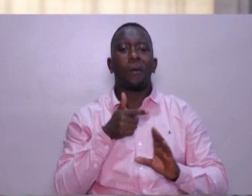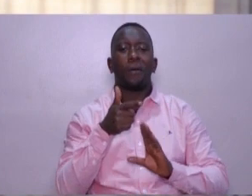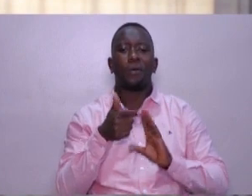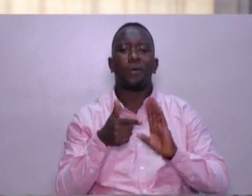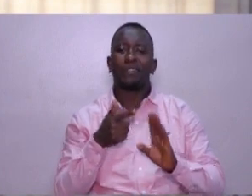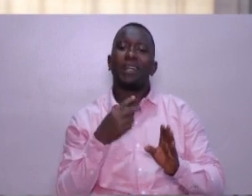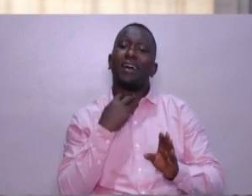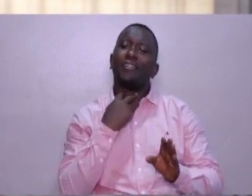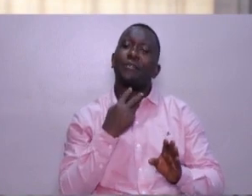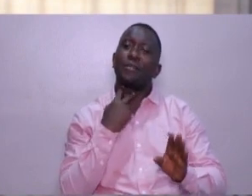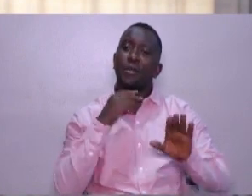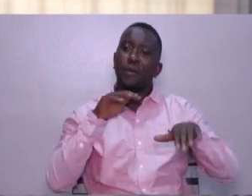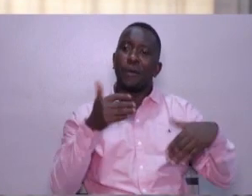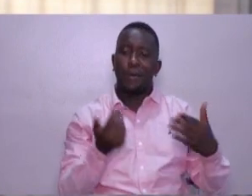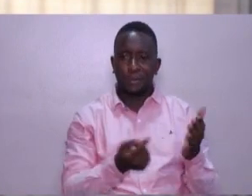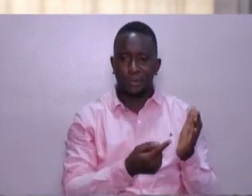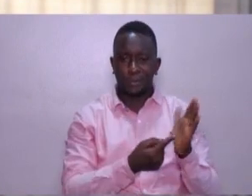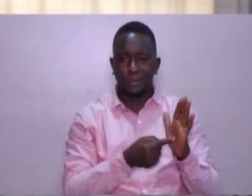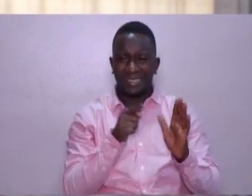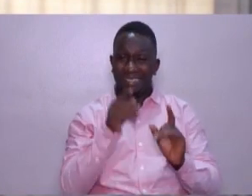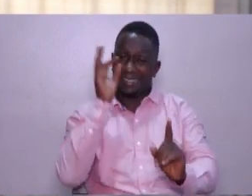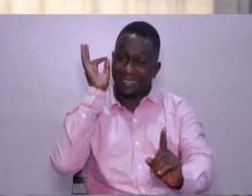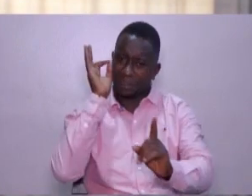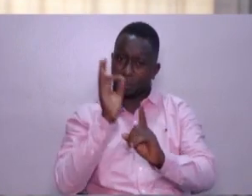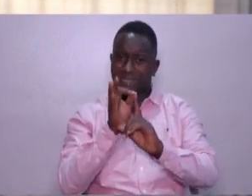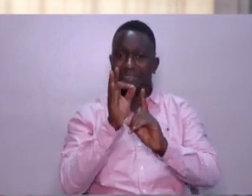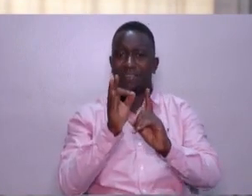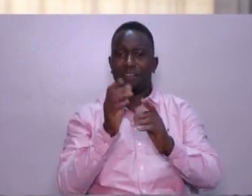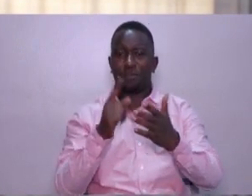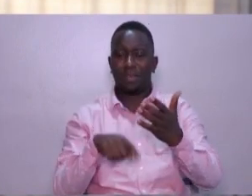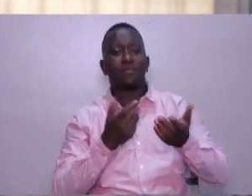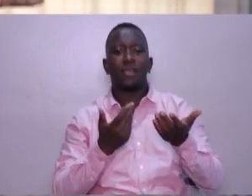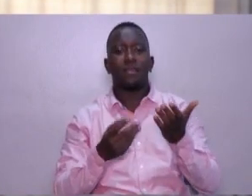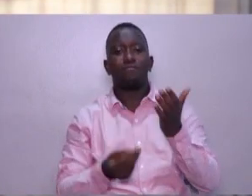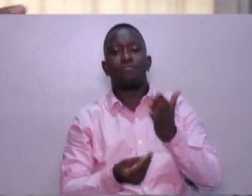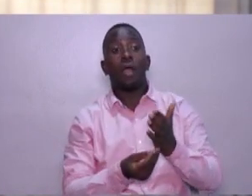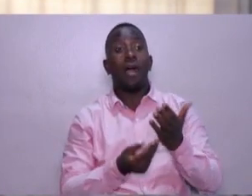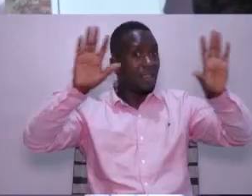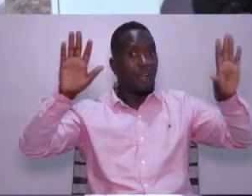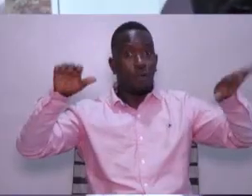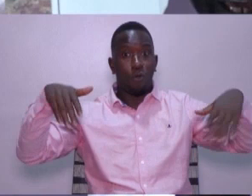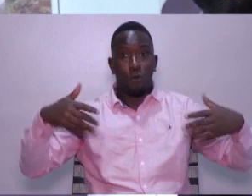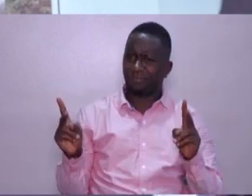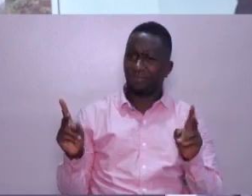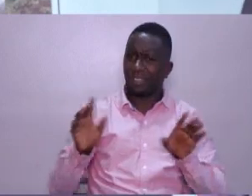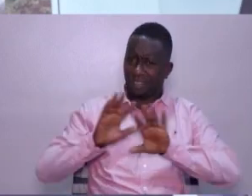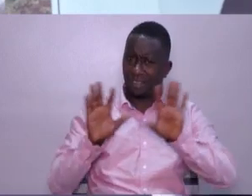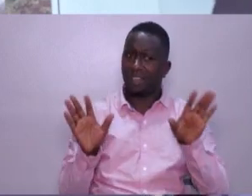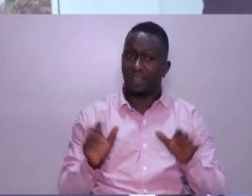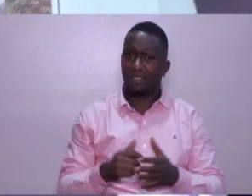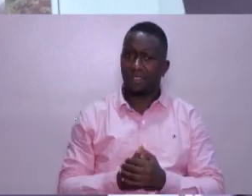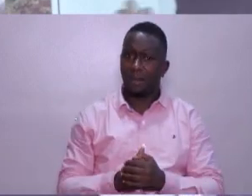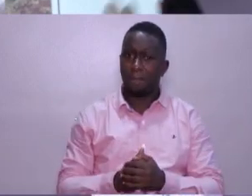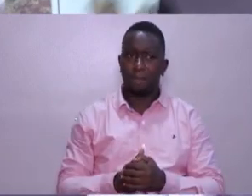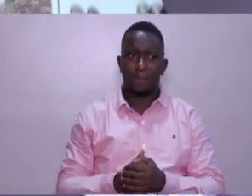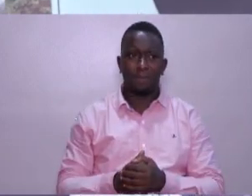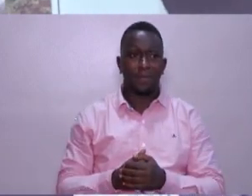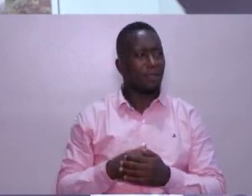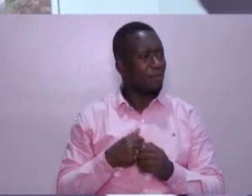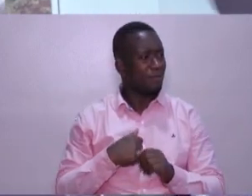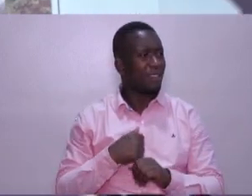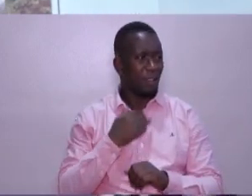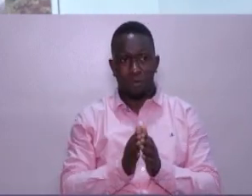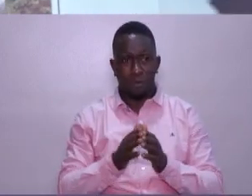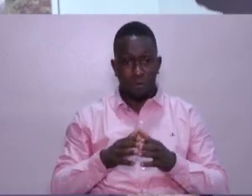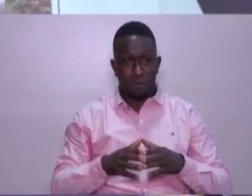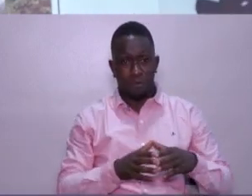this particular text must be recorded as an audio so that it can be heard. Are we all clear? Is it okay? Need to be sure that we are all